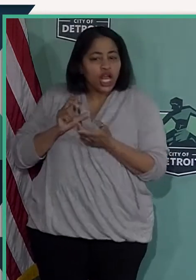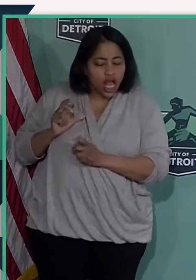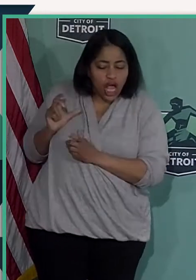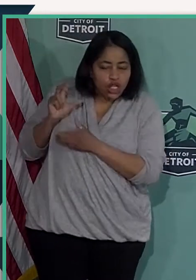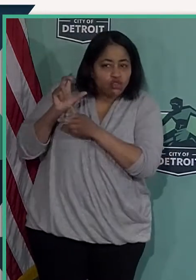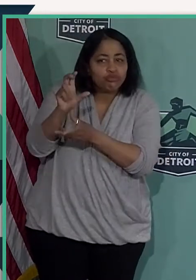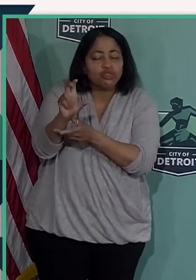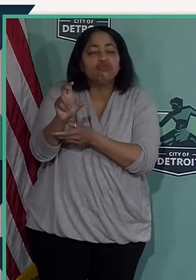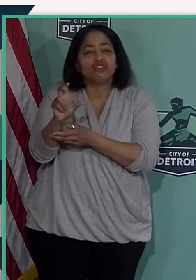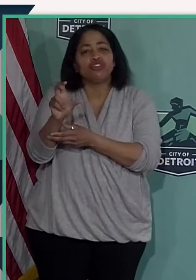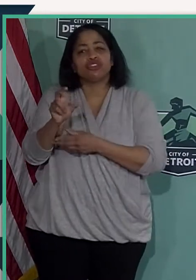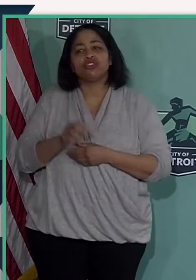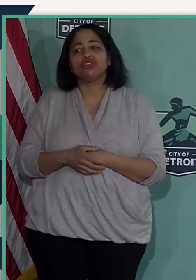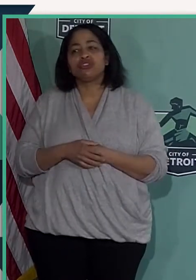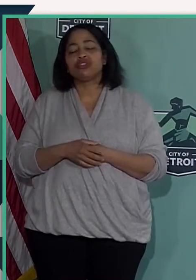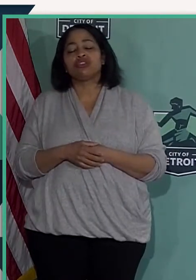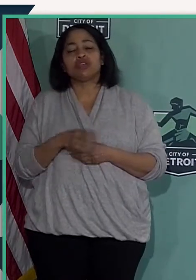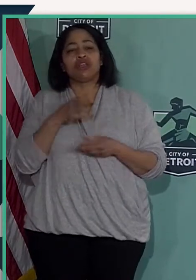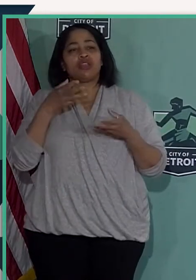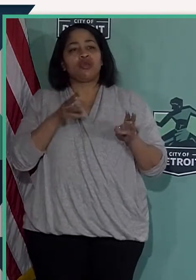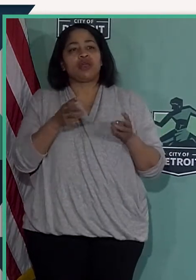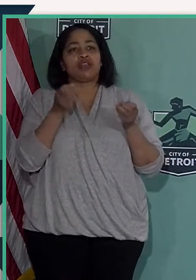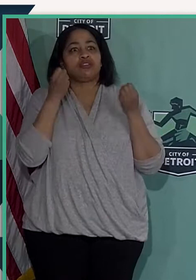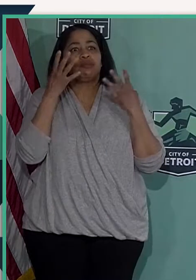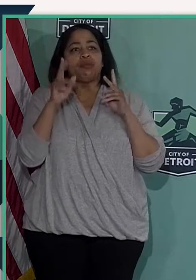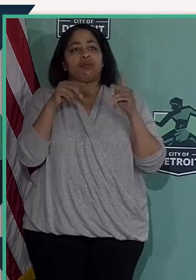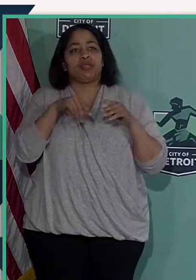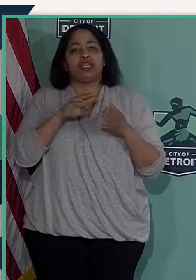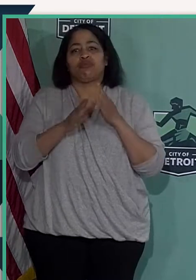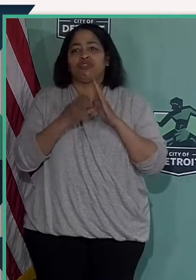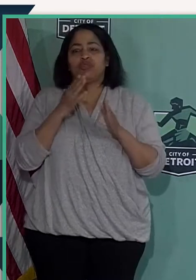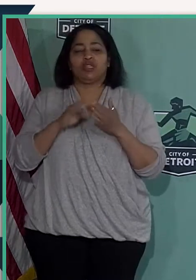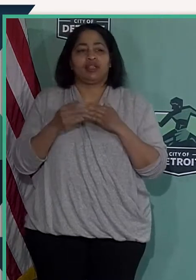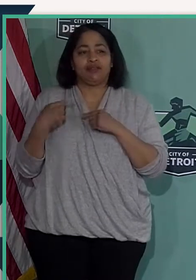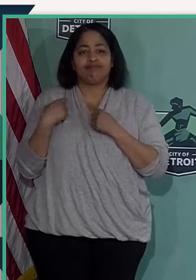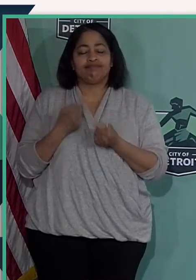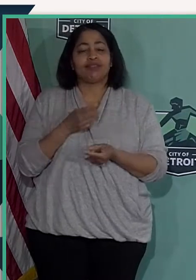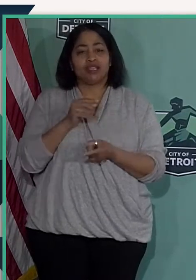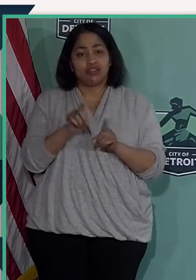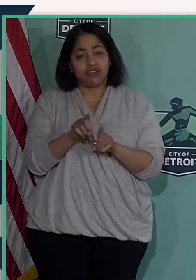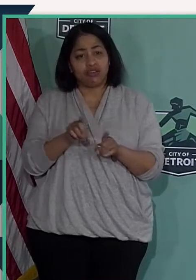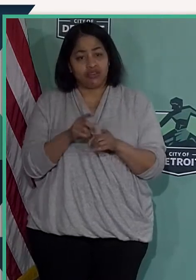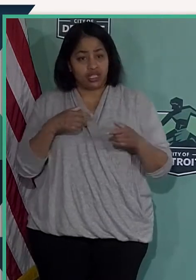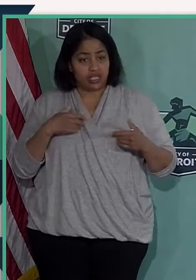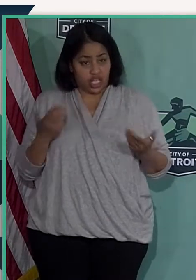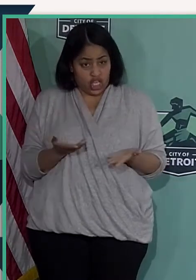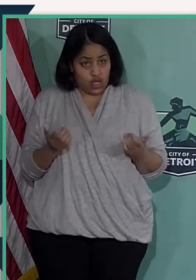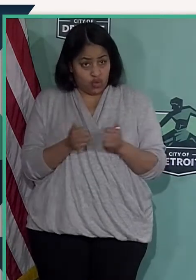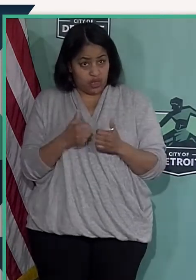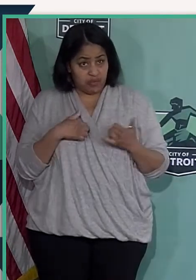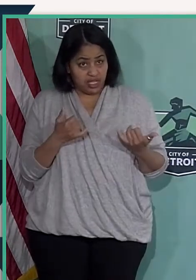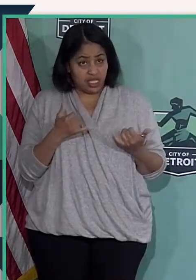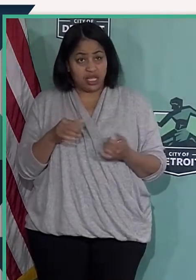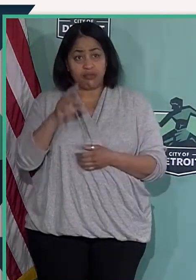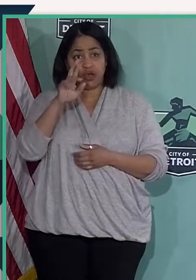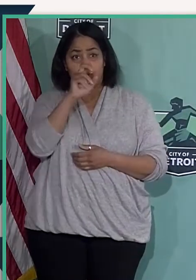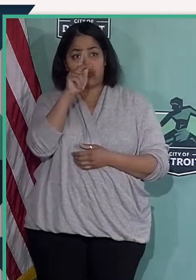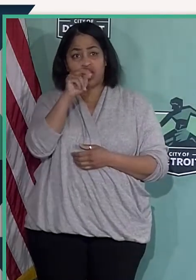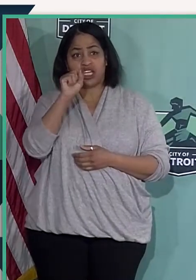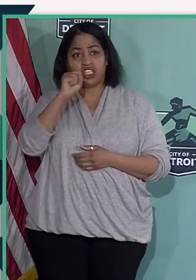of the way so many people in this community have pulled together. And also I'm joined today by Rick